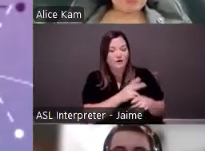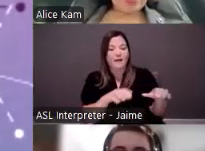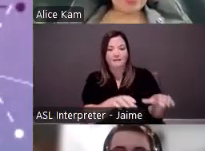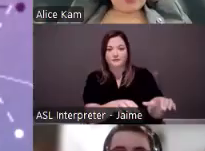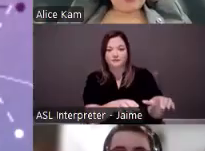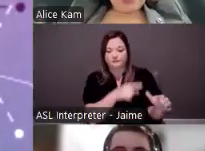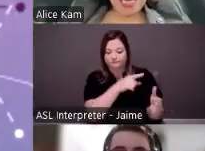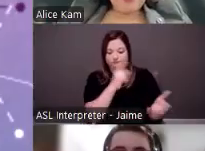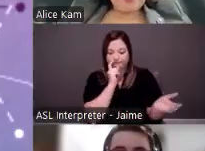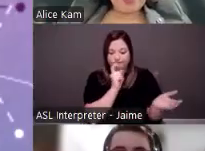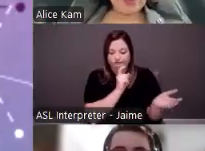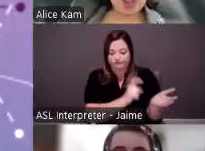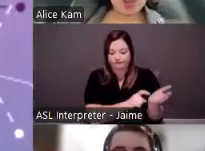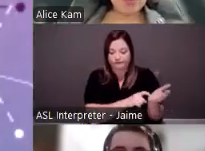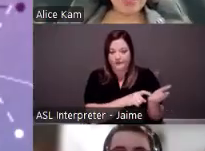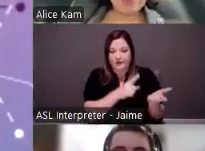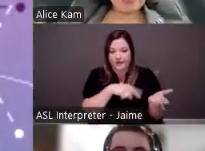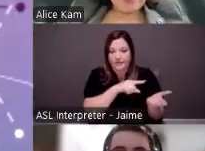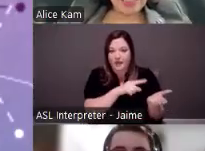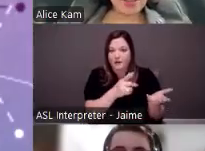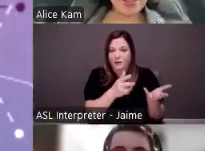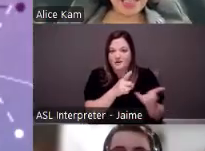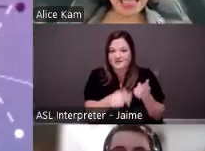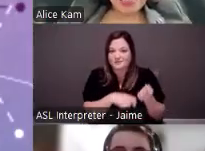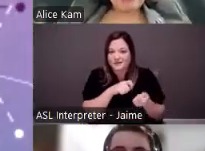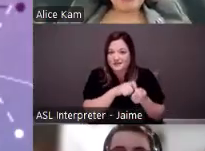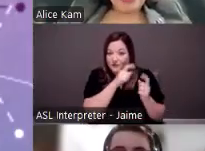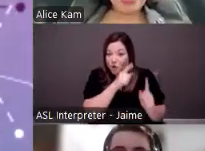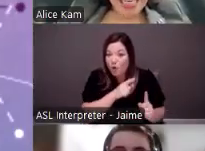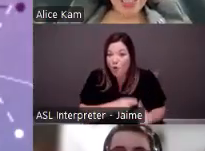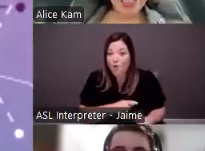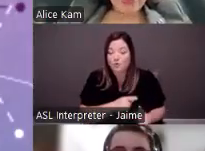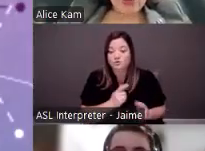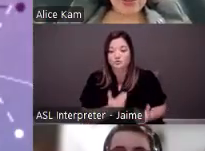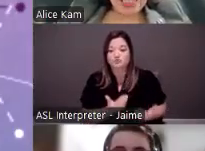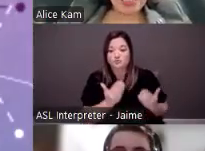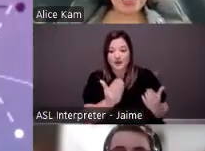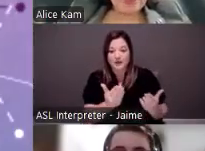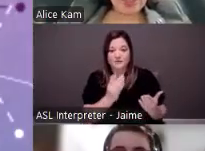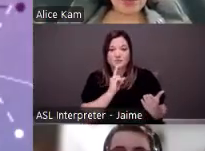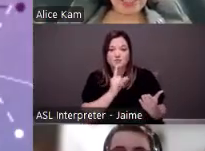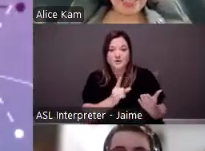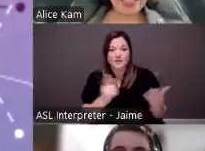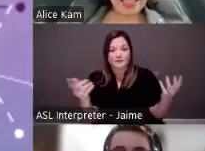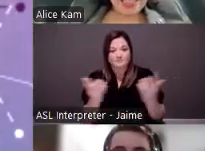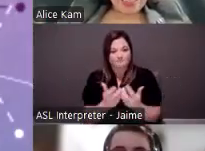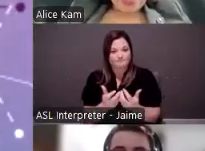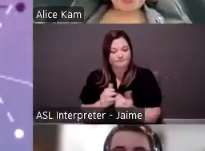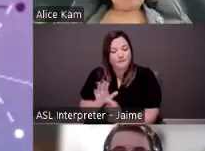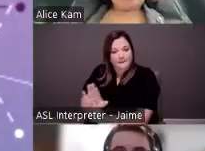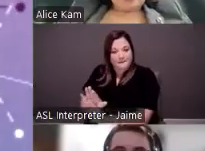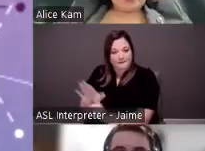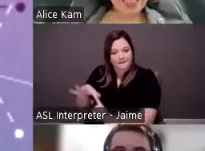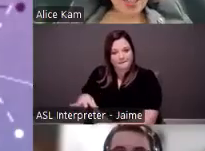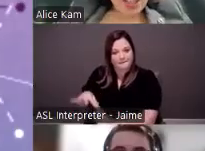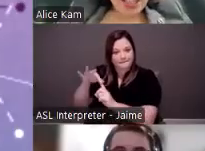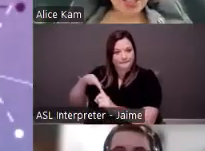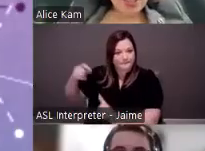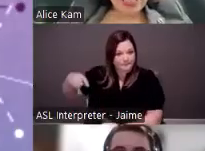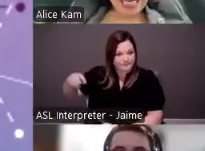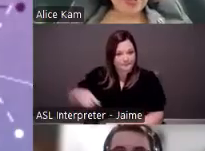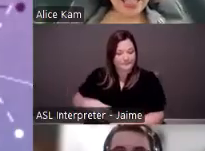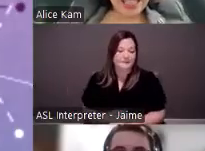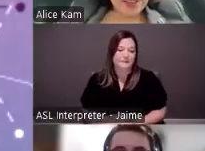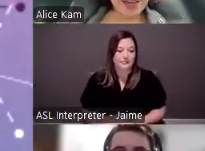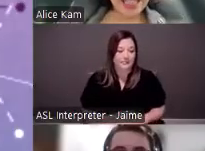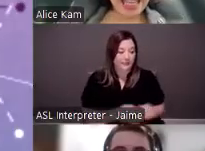they want to have specific goals and recommendations that really tailor to their individual needs. And when their plan change,